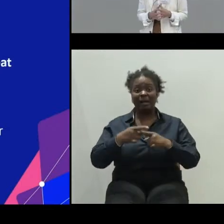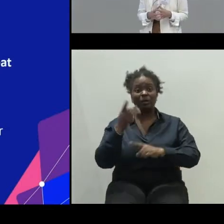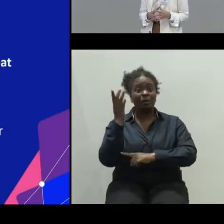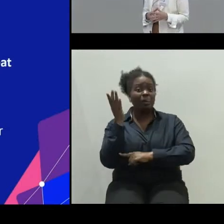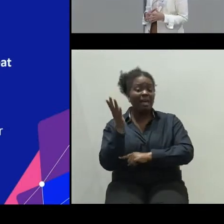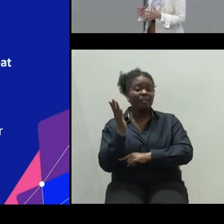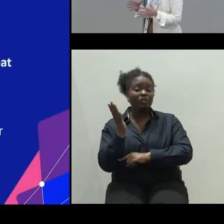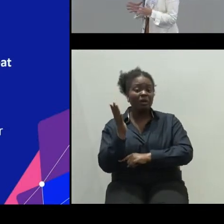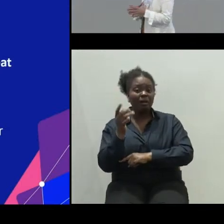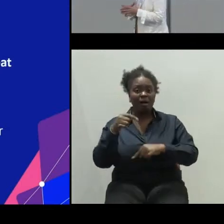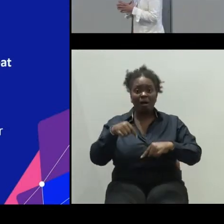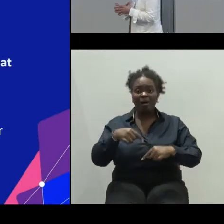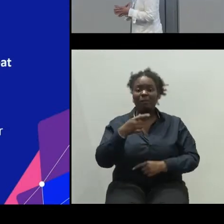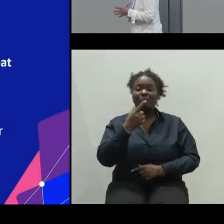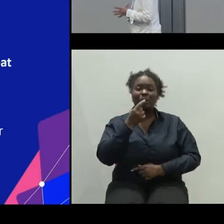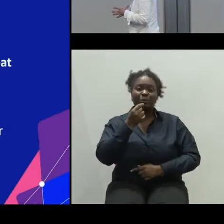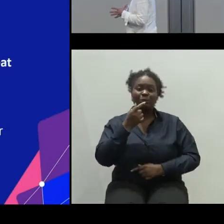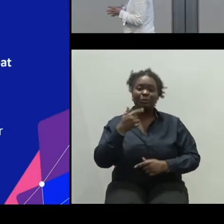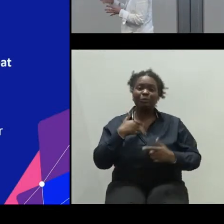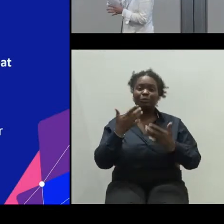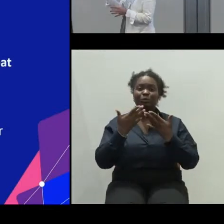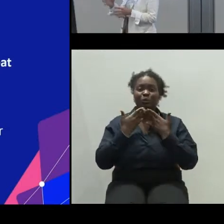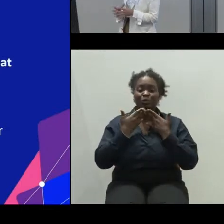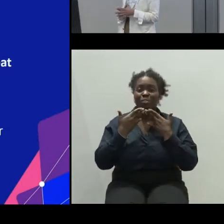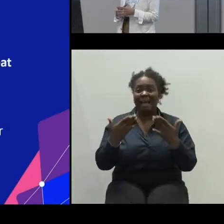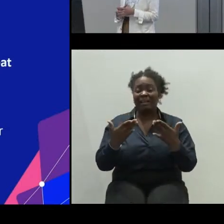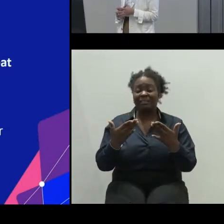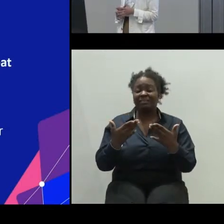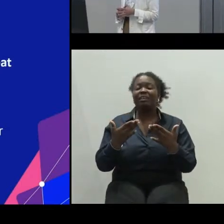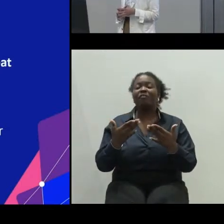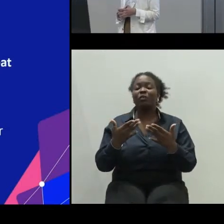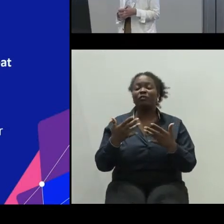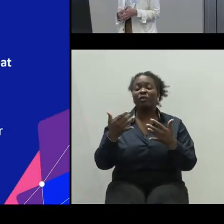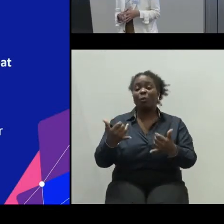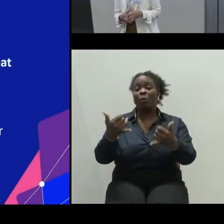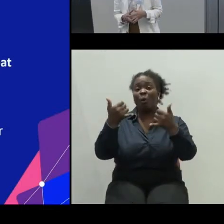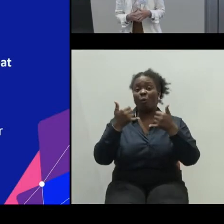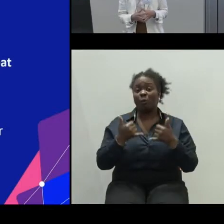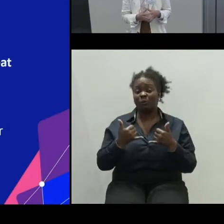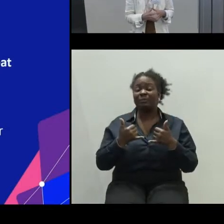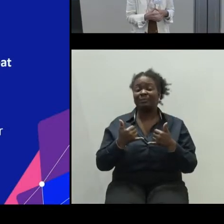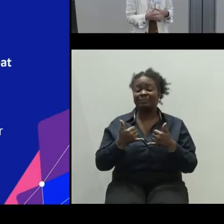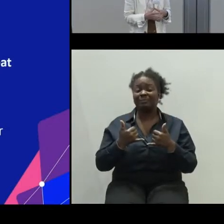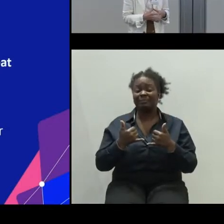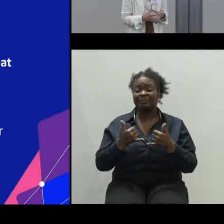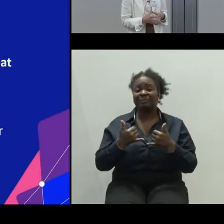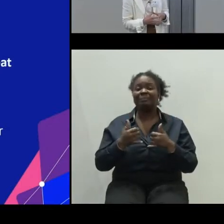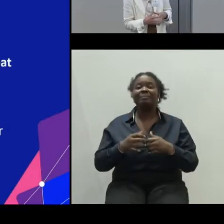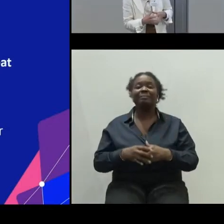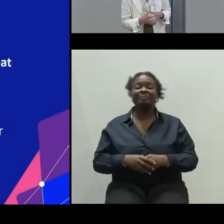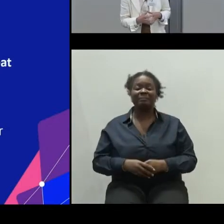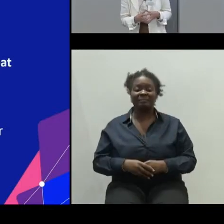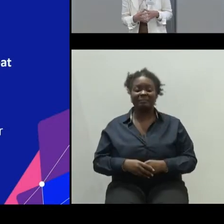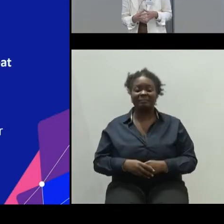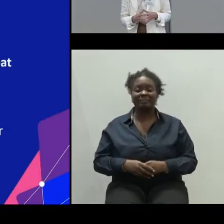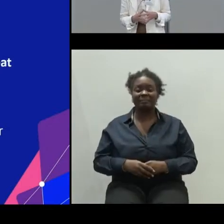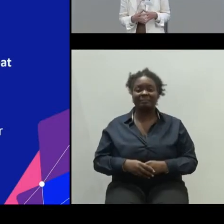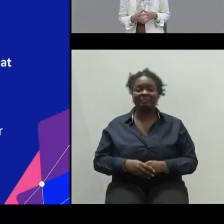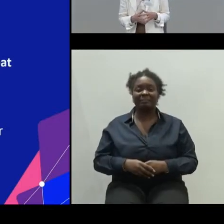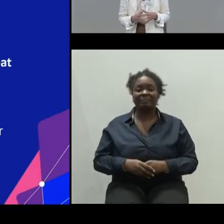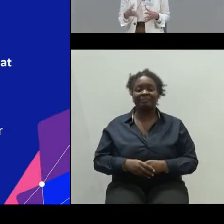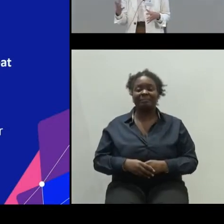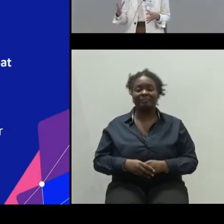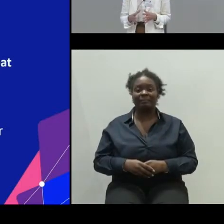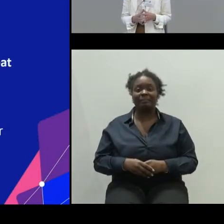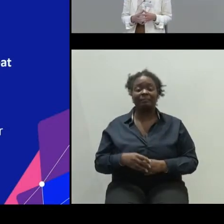possible thanks to a very generous award by Theo Wilson, who is a PhD alumnus of the Department